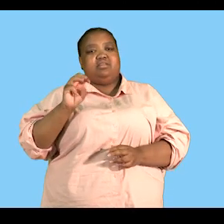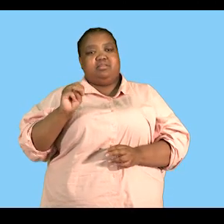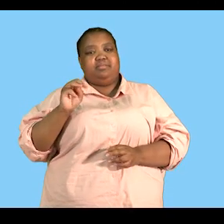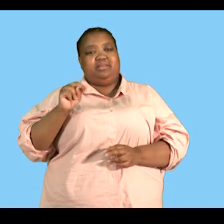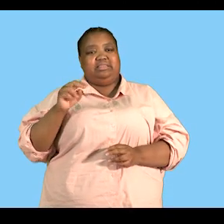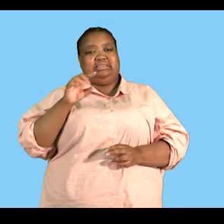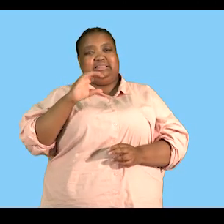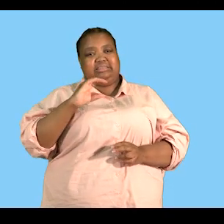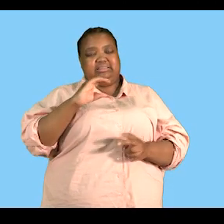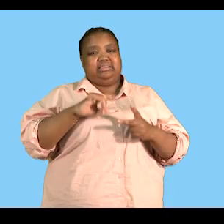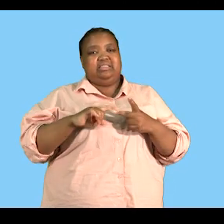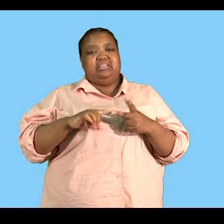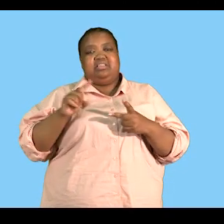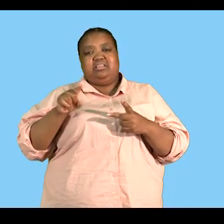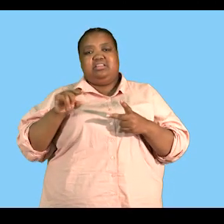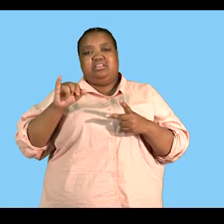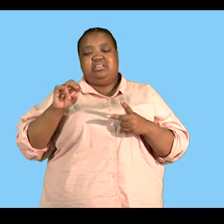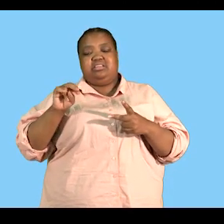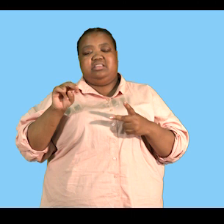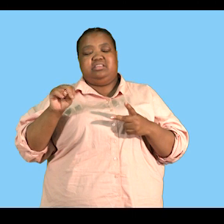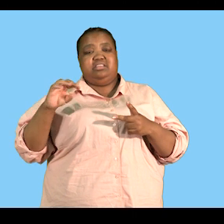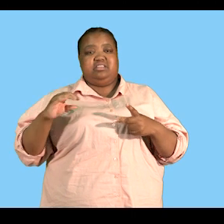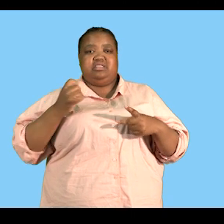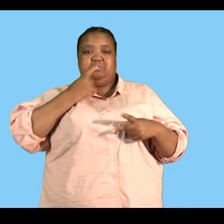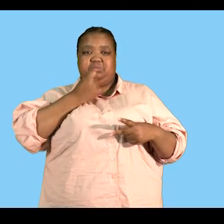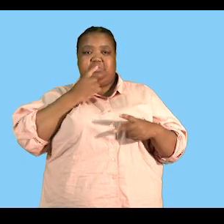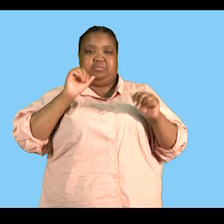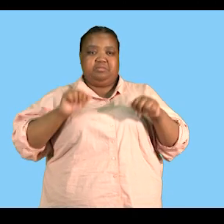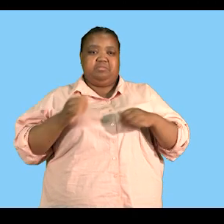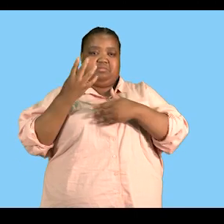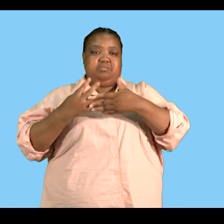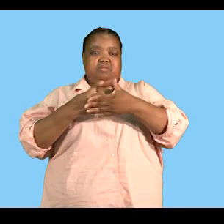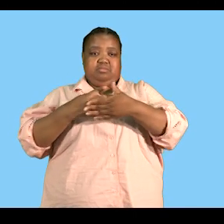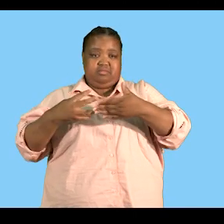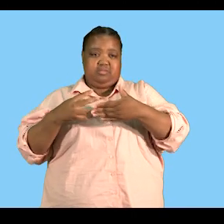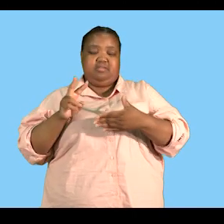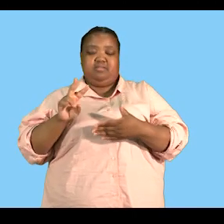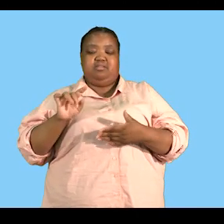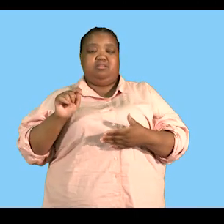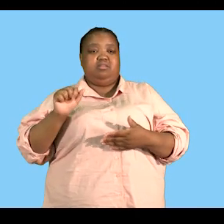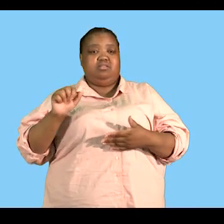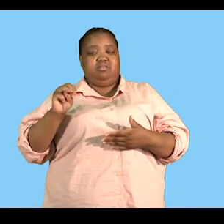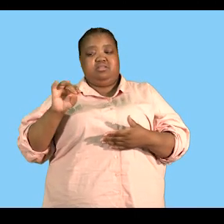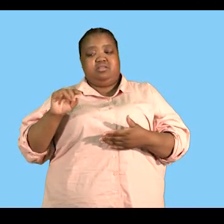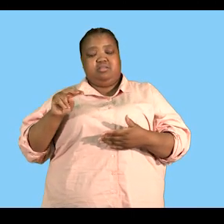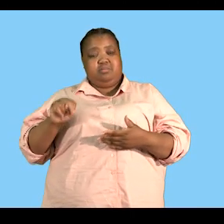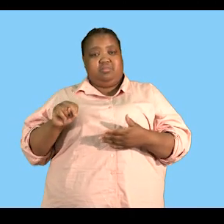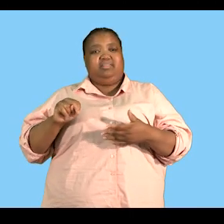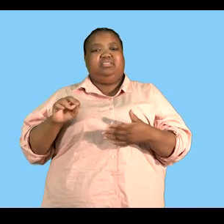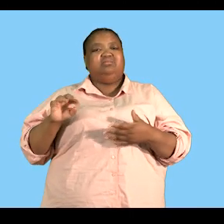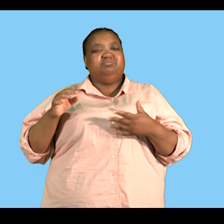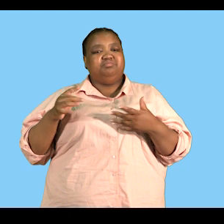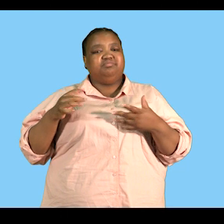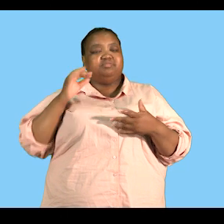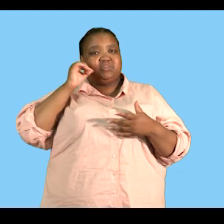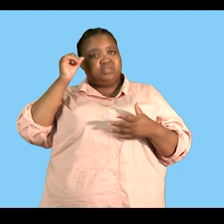zinc tablets. Now, the table of the essential vitamins adults need to consume